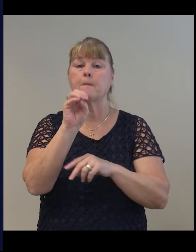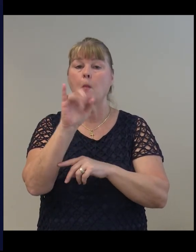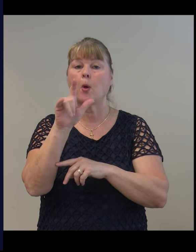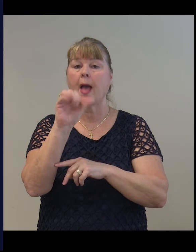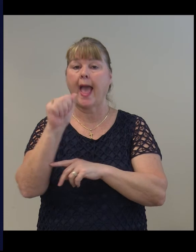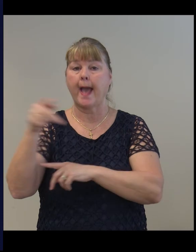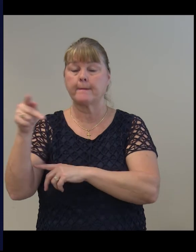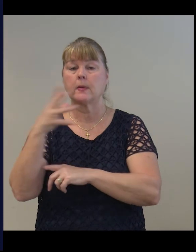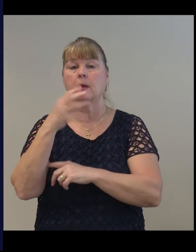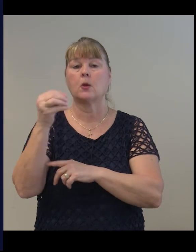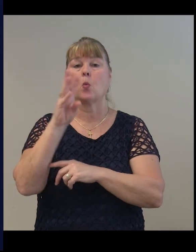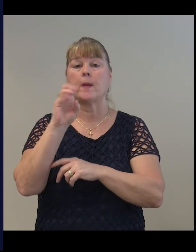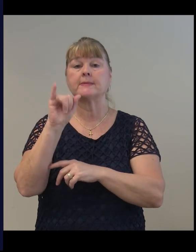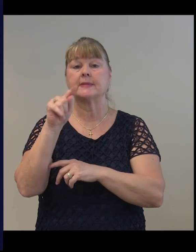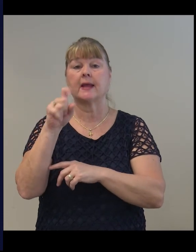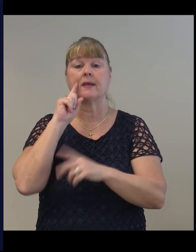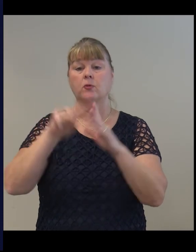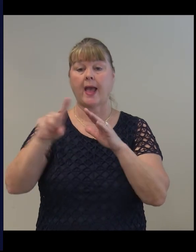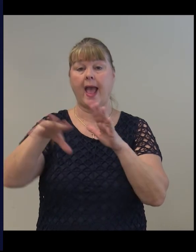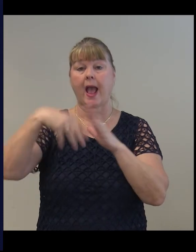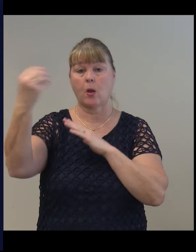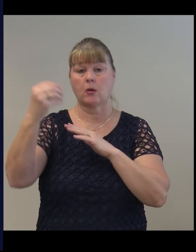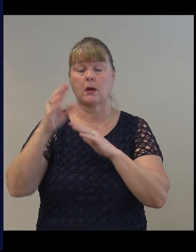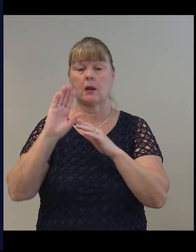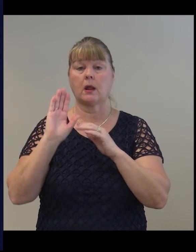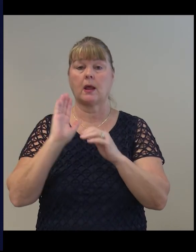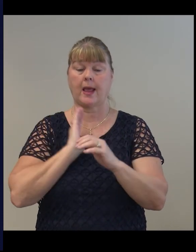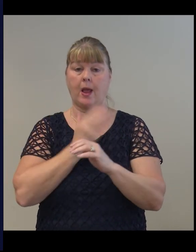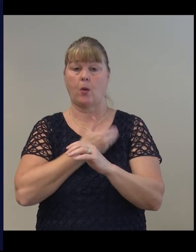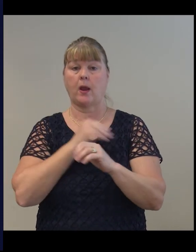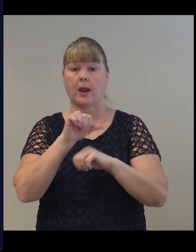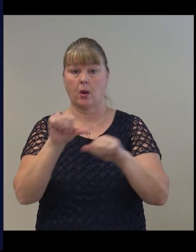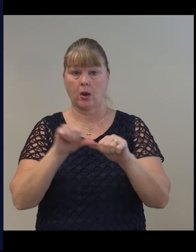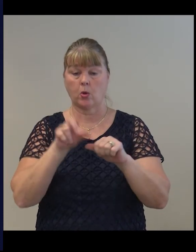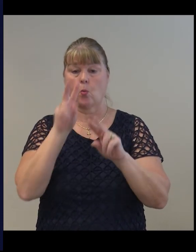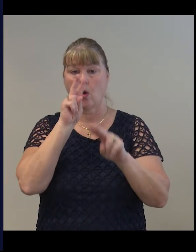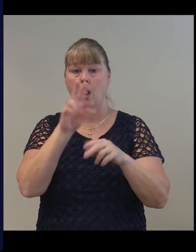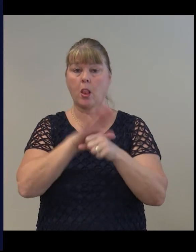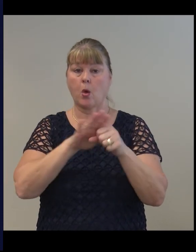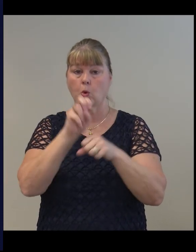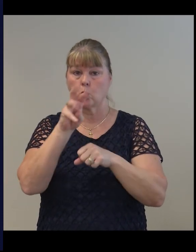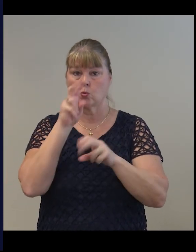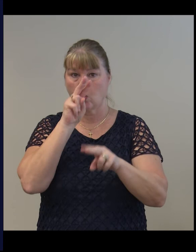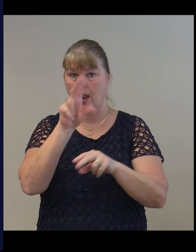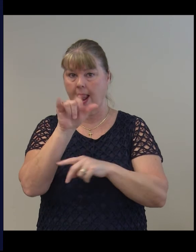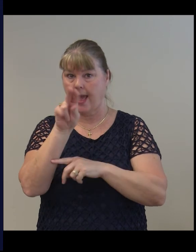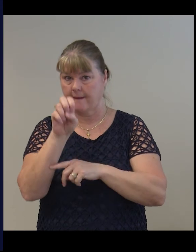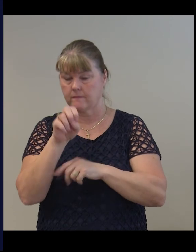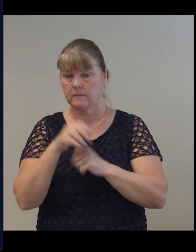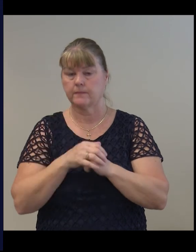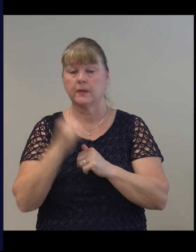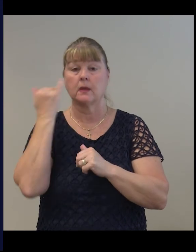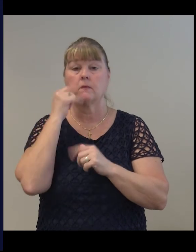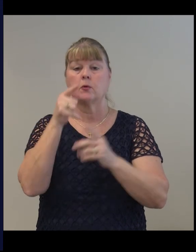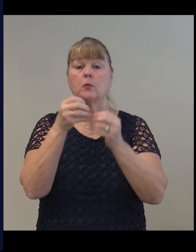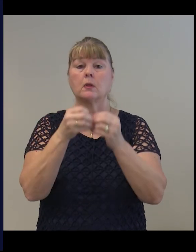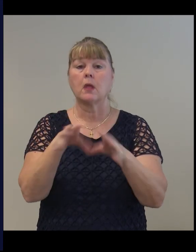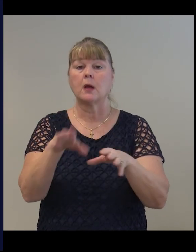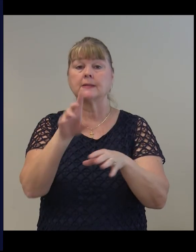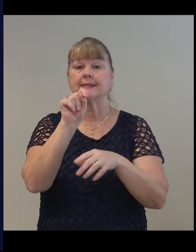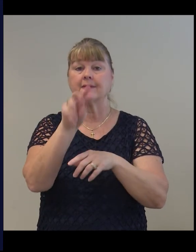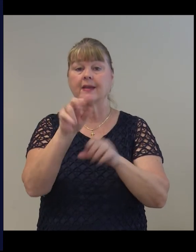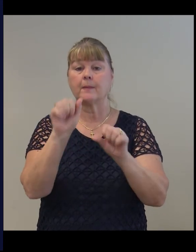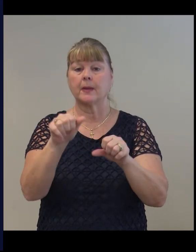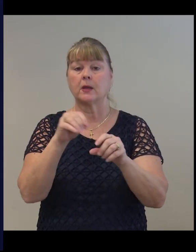mobile apps or their websites if you've evacuated outside of Chatham County, and you can watch that local news live. Now, if you've